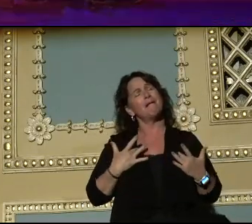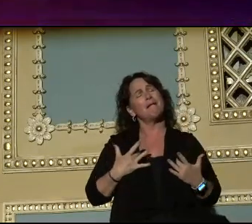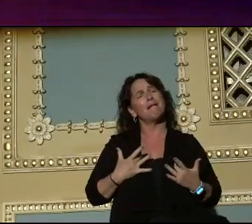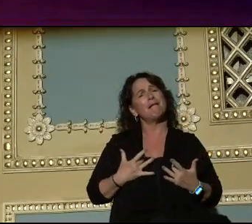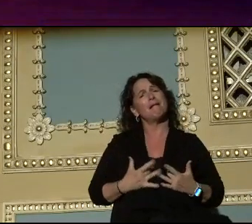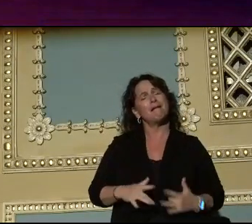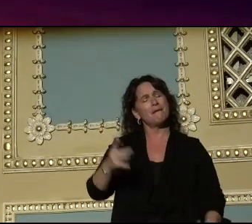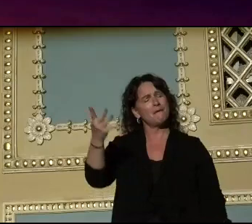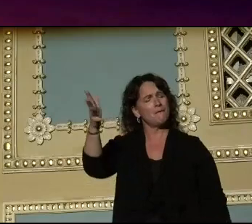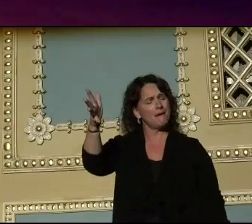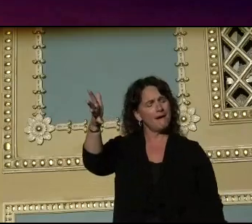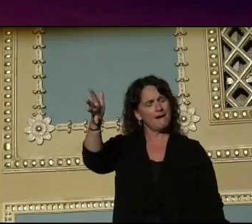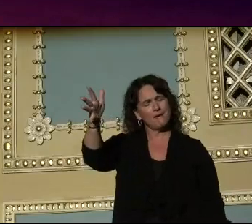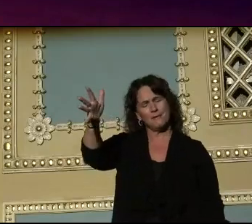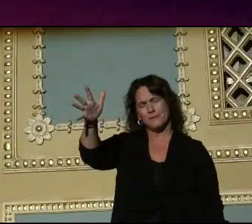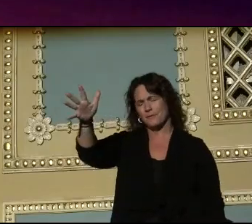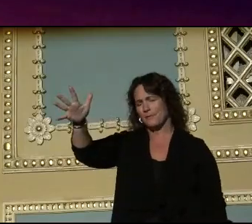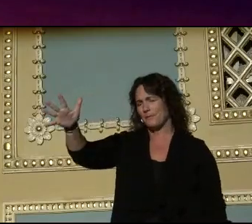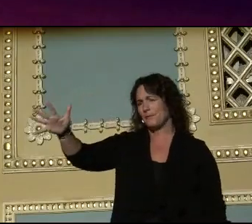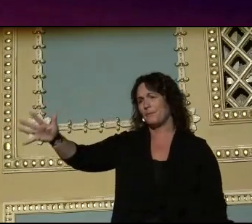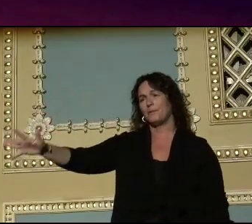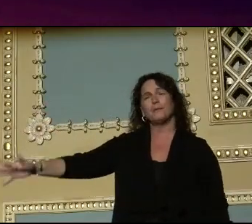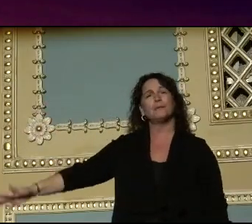heart around. Ooh.